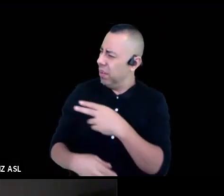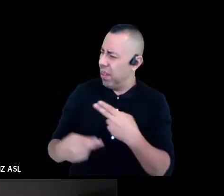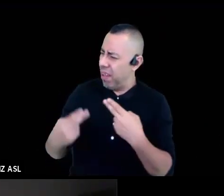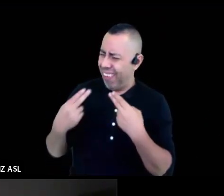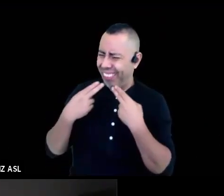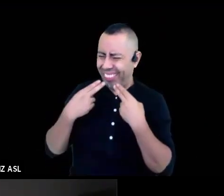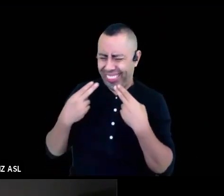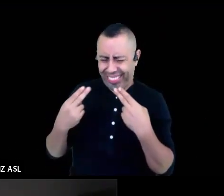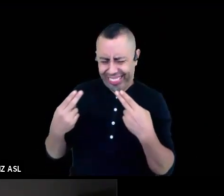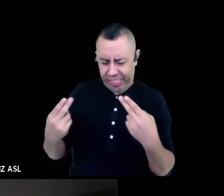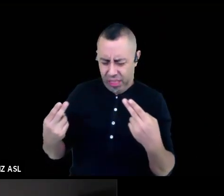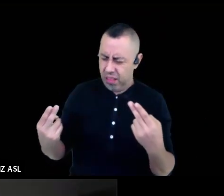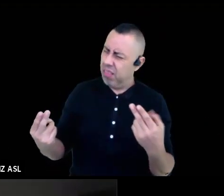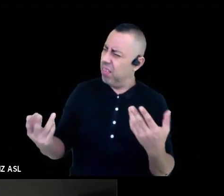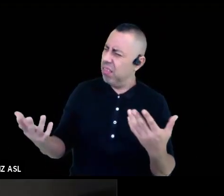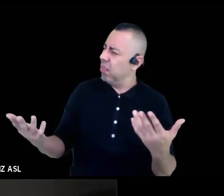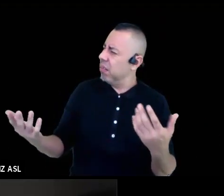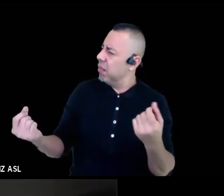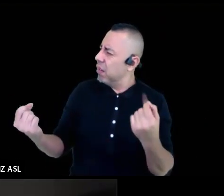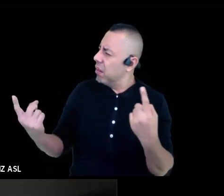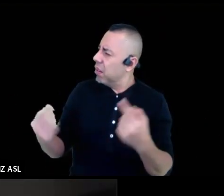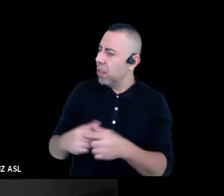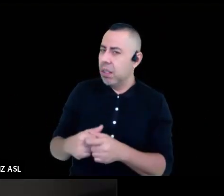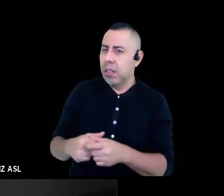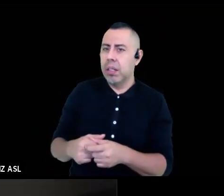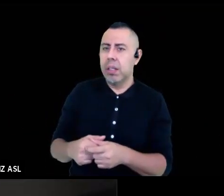It must be nice to be a kid your whole life.